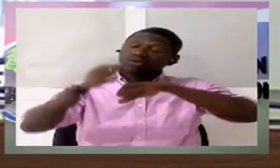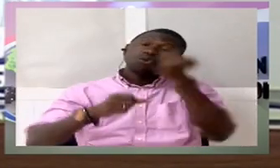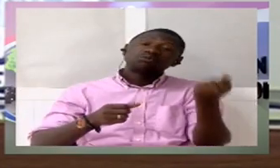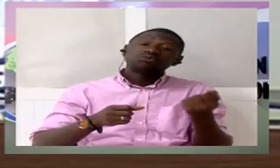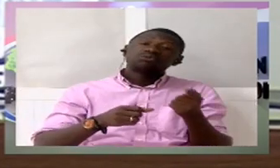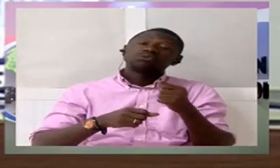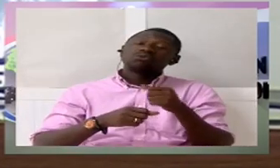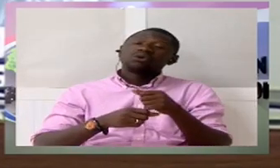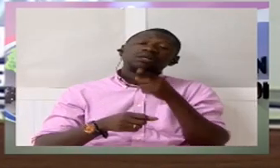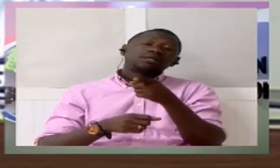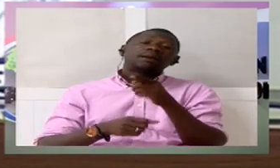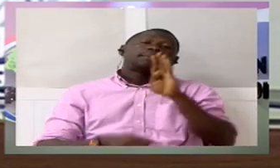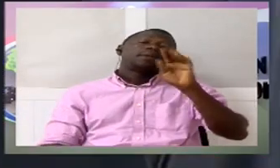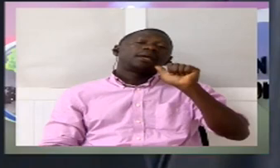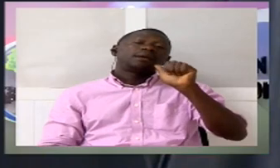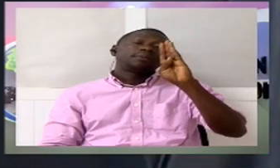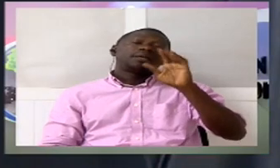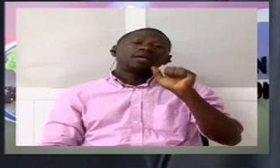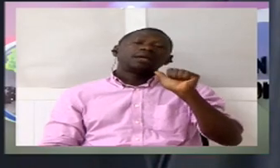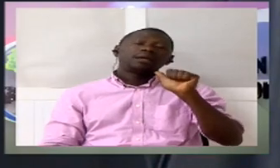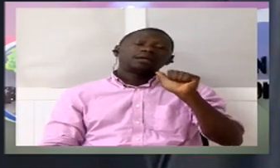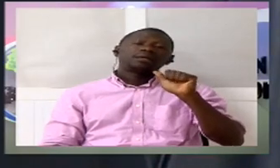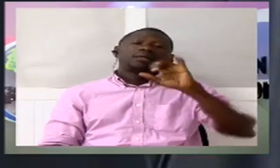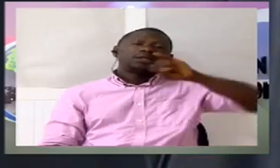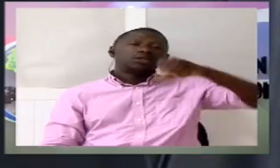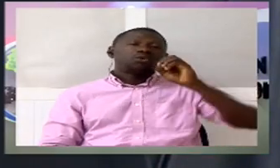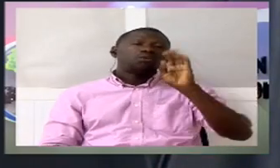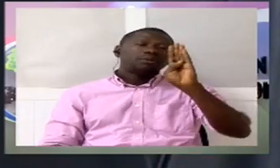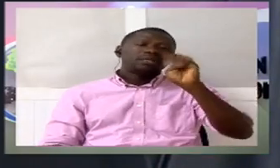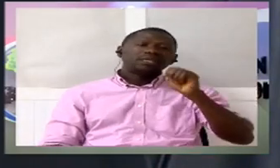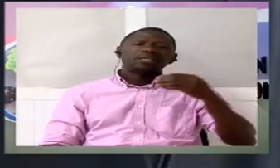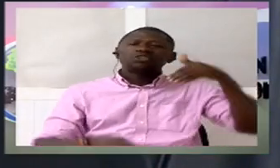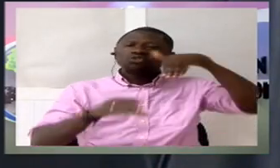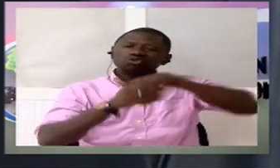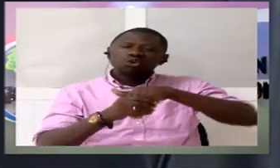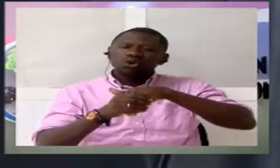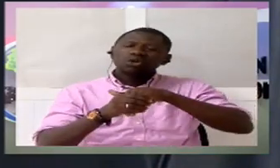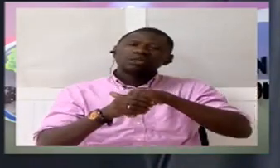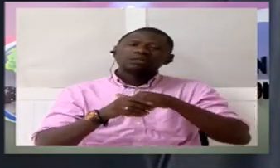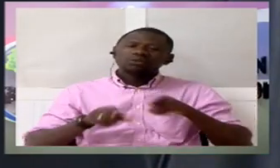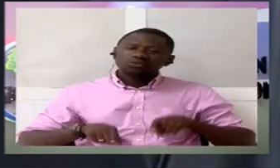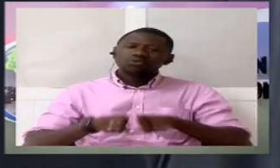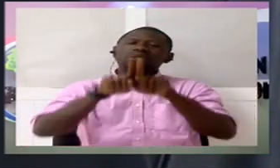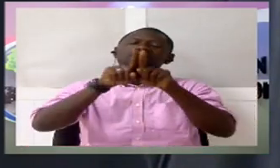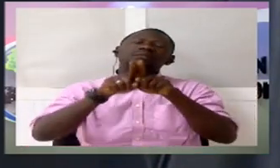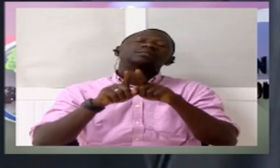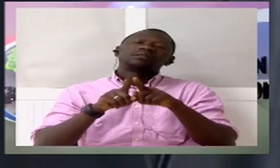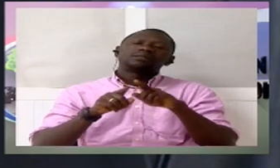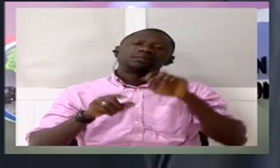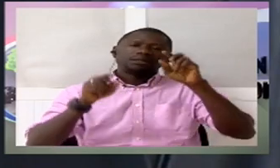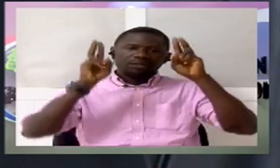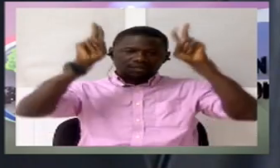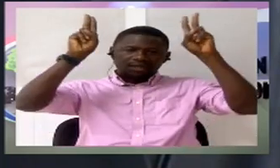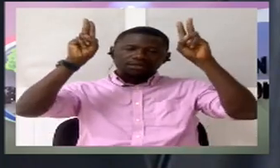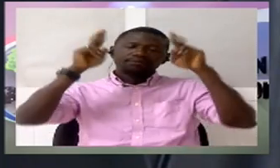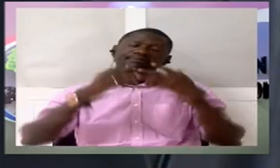got involved with Yahya Jammeh? What did you mean, Baba nata dunkolo kono kabo sojaria